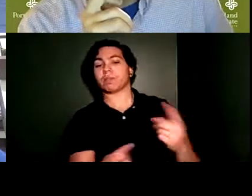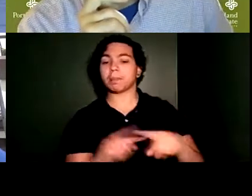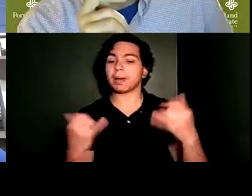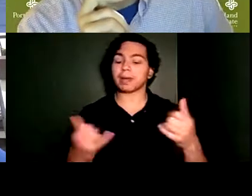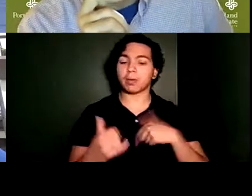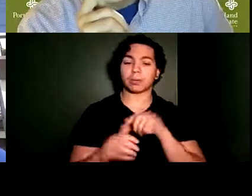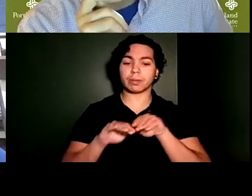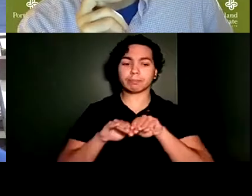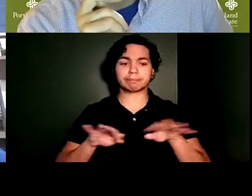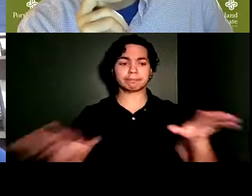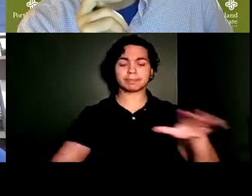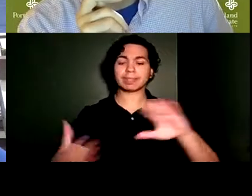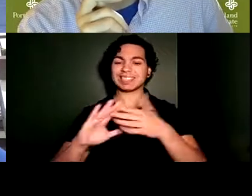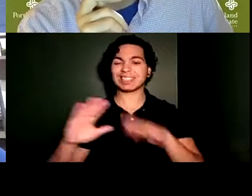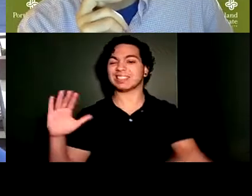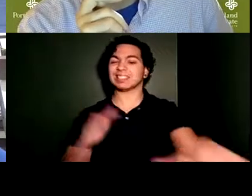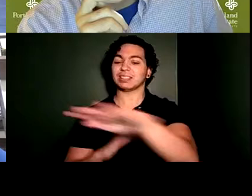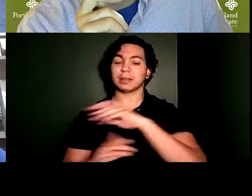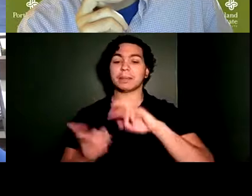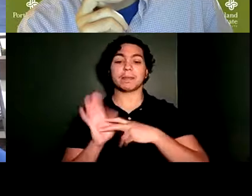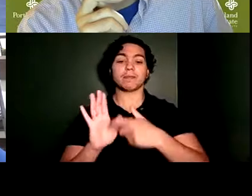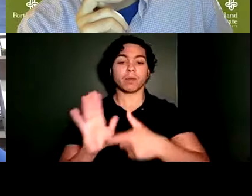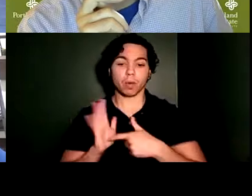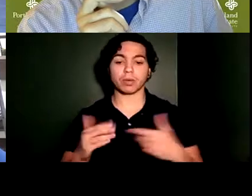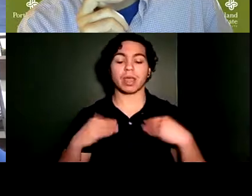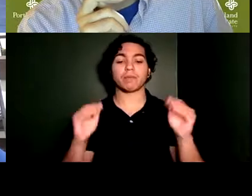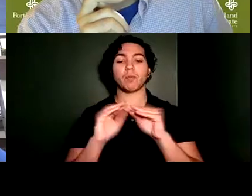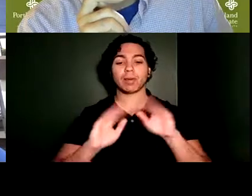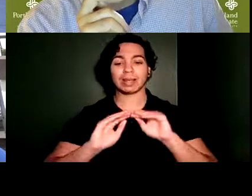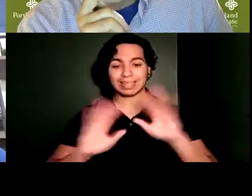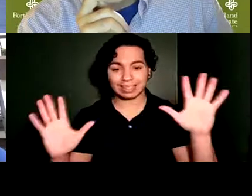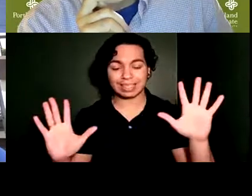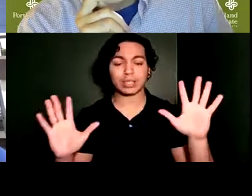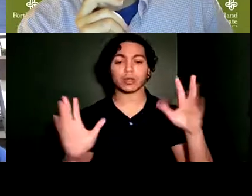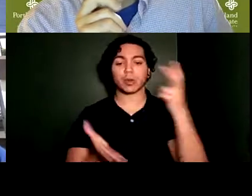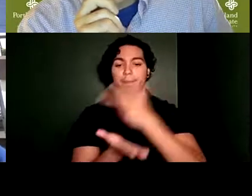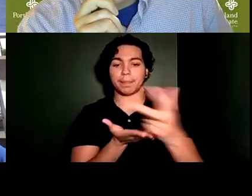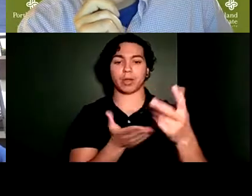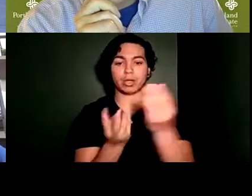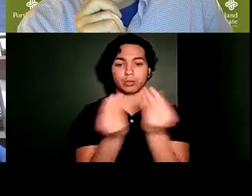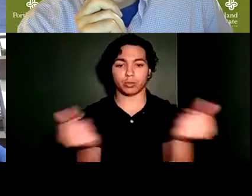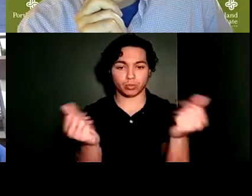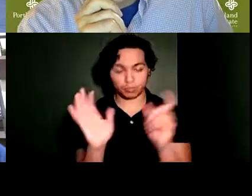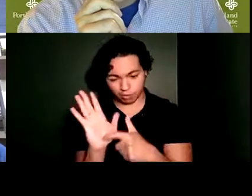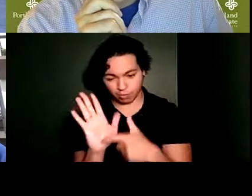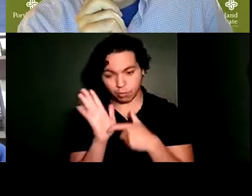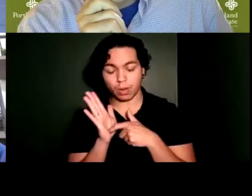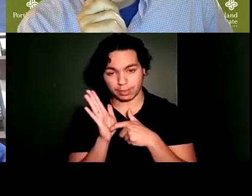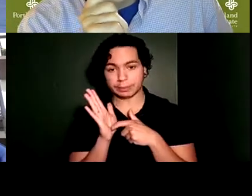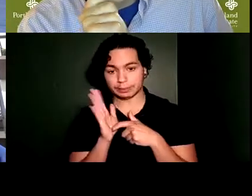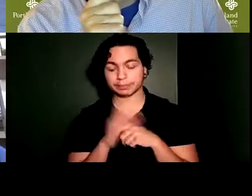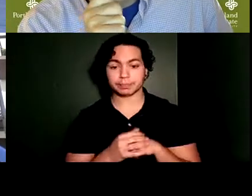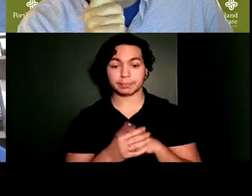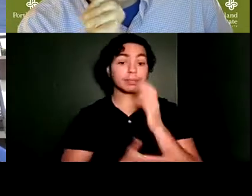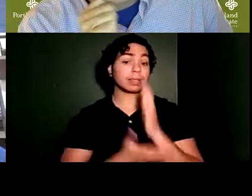citywide, meant that you had to have a more comprehensive parking solution And some cities look at